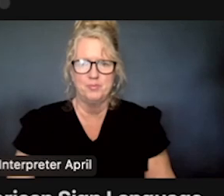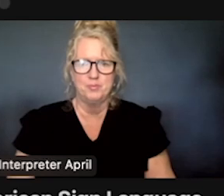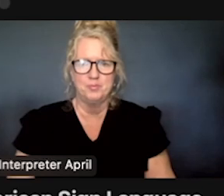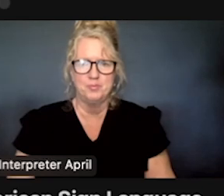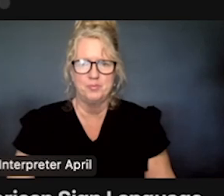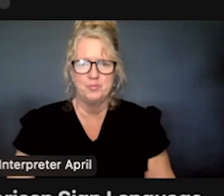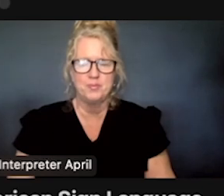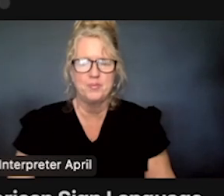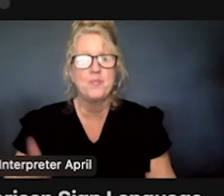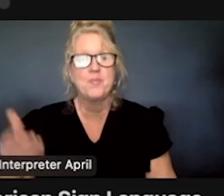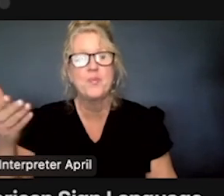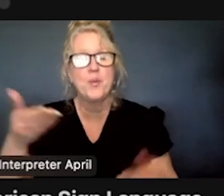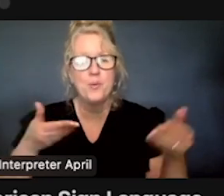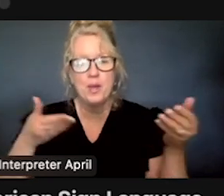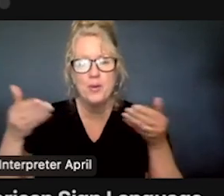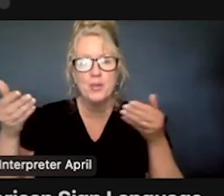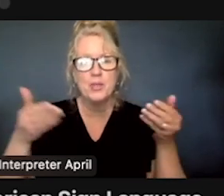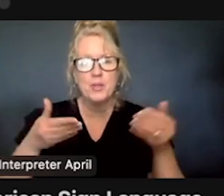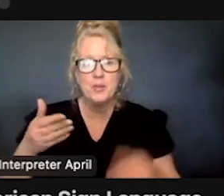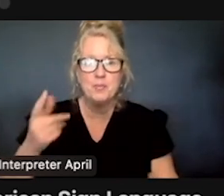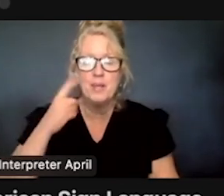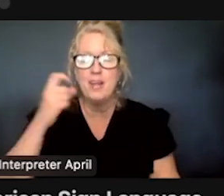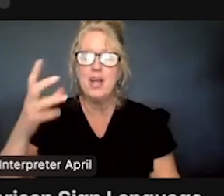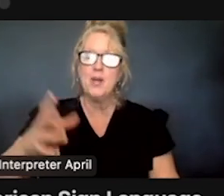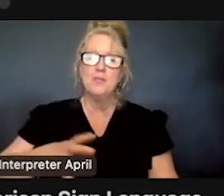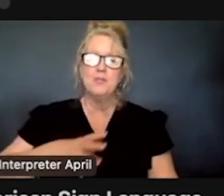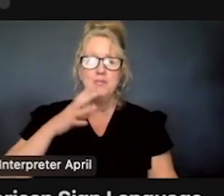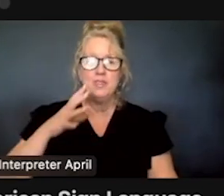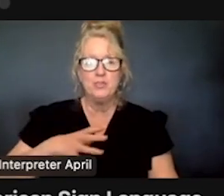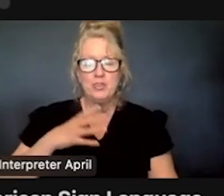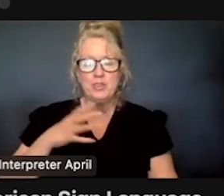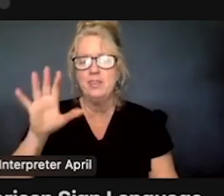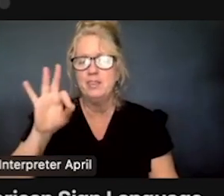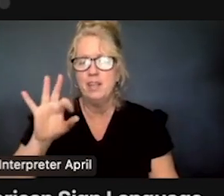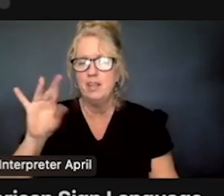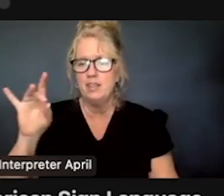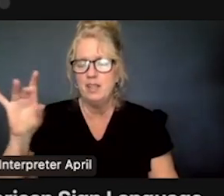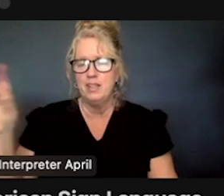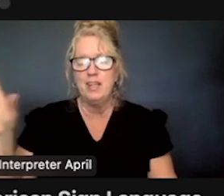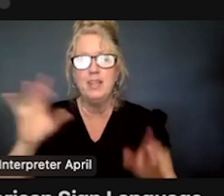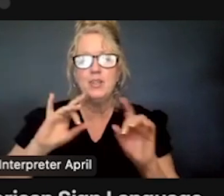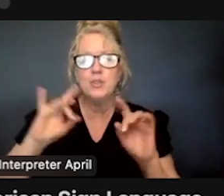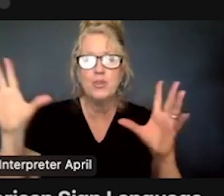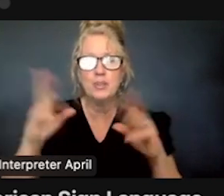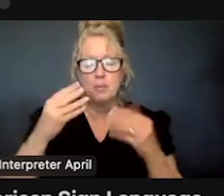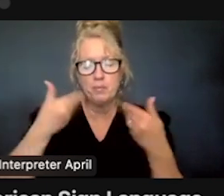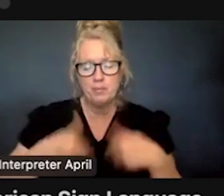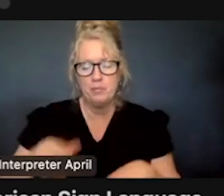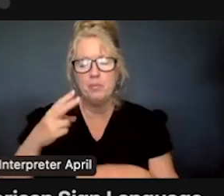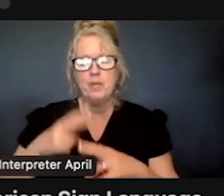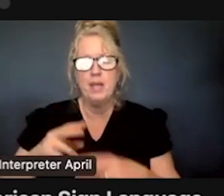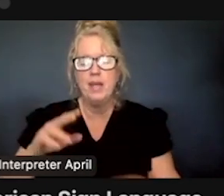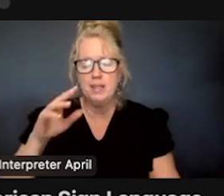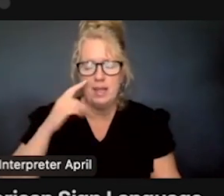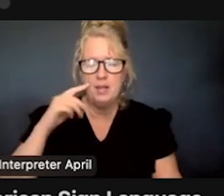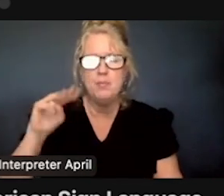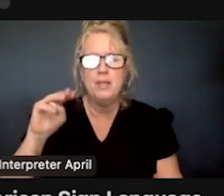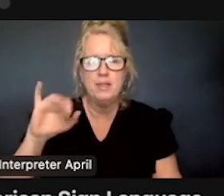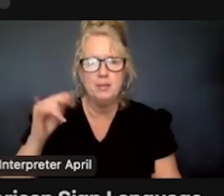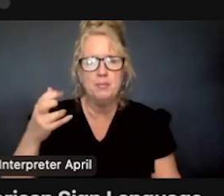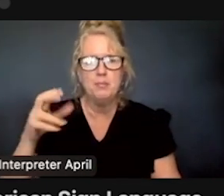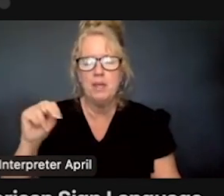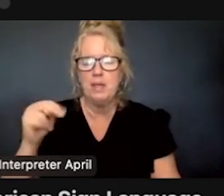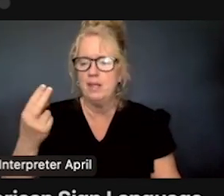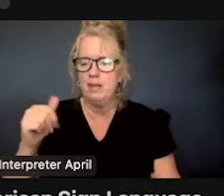And welcome to officially the 988 Crisis Jam. My name is Megan Haupt. I'm Chief of Staff for